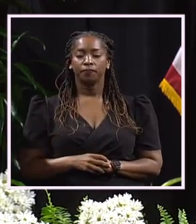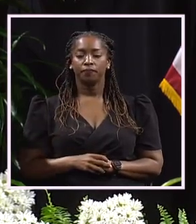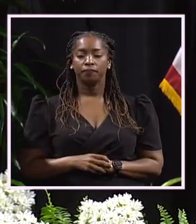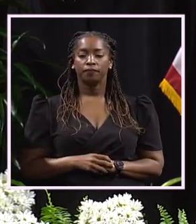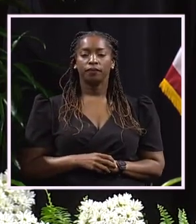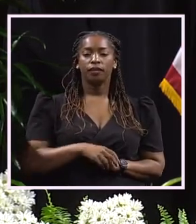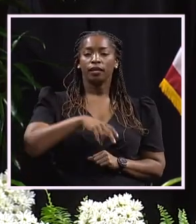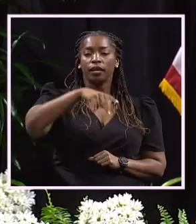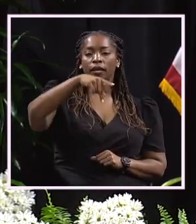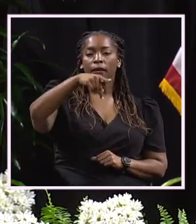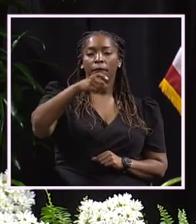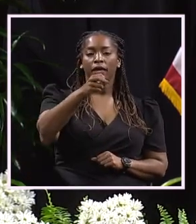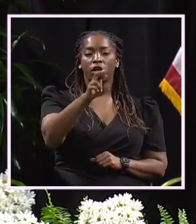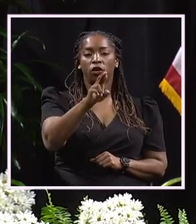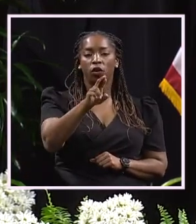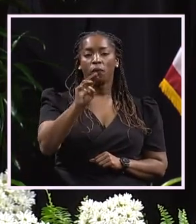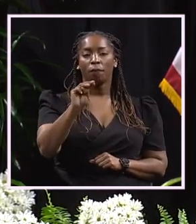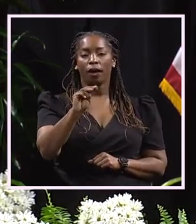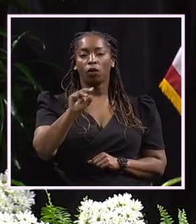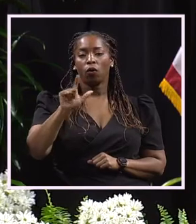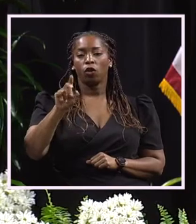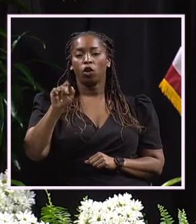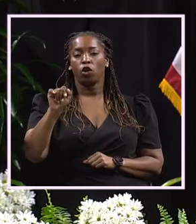Peter Michael Loomer, MBA.